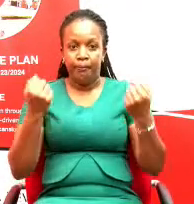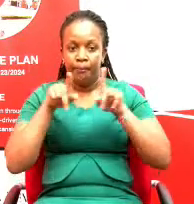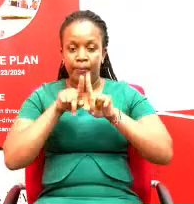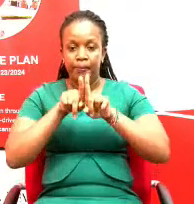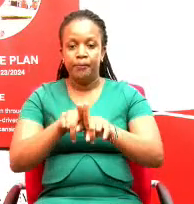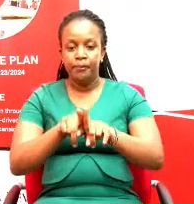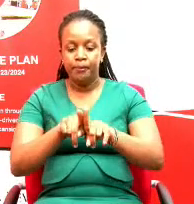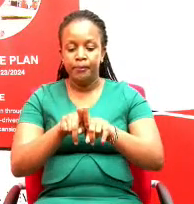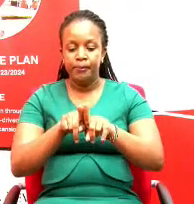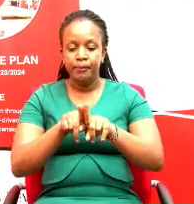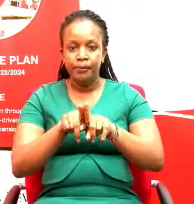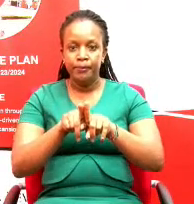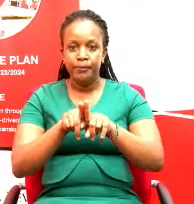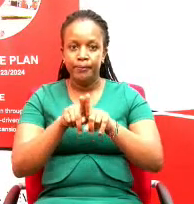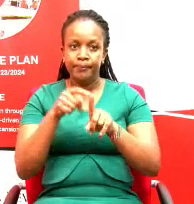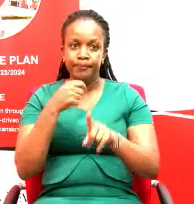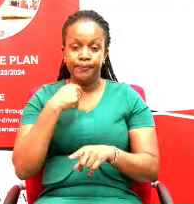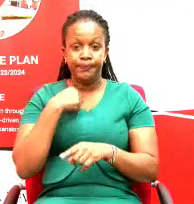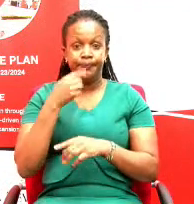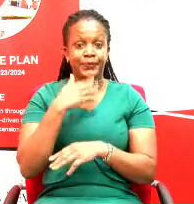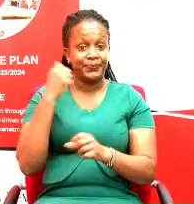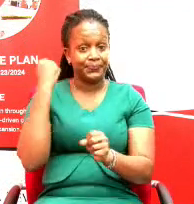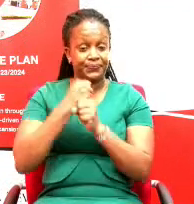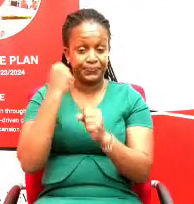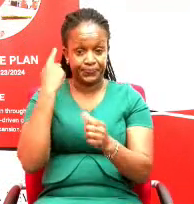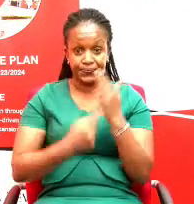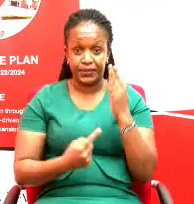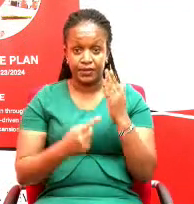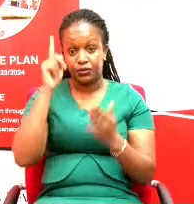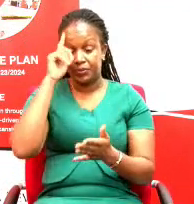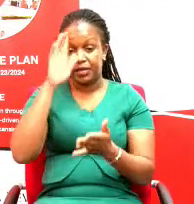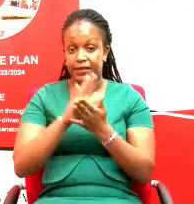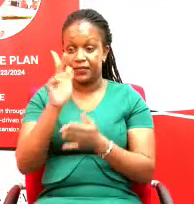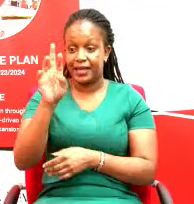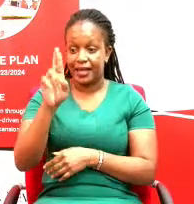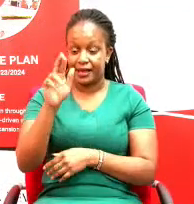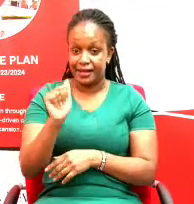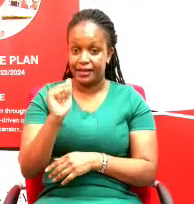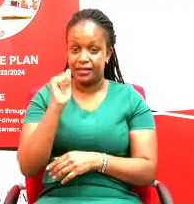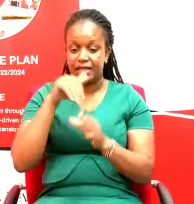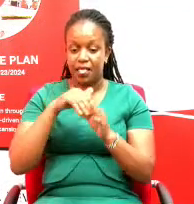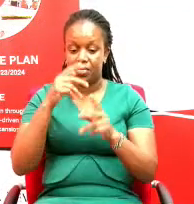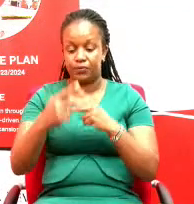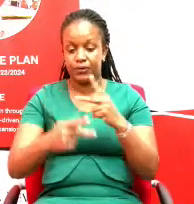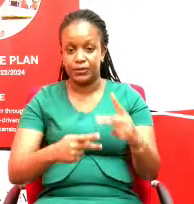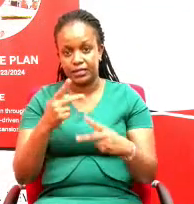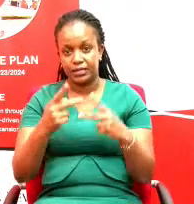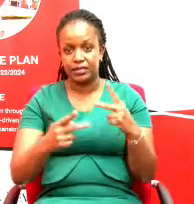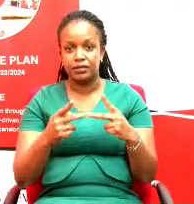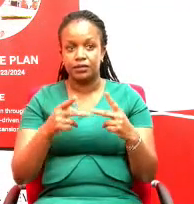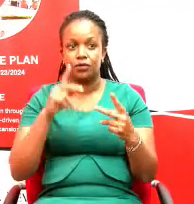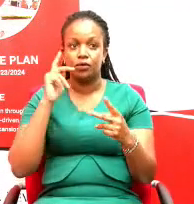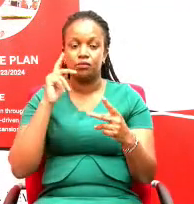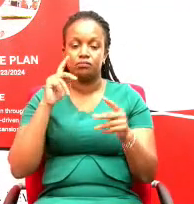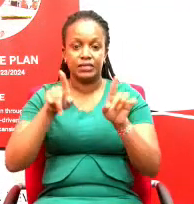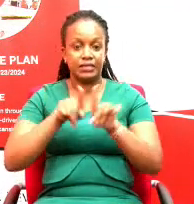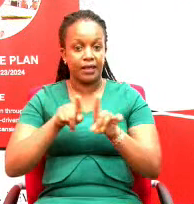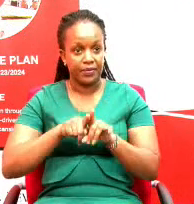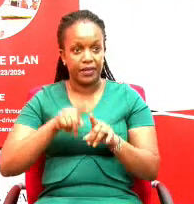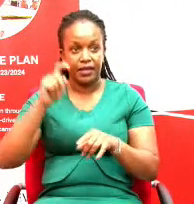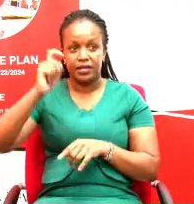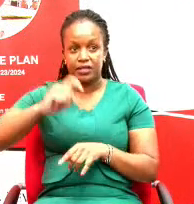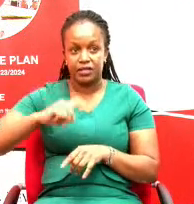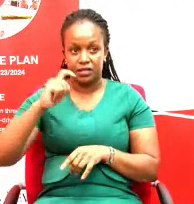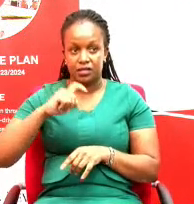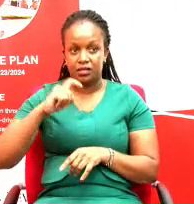enforcement, I want to believe that KRA is in the process of, 1, they need to, of